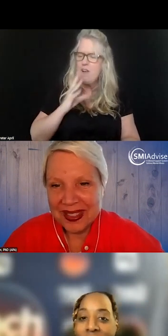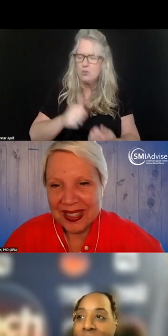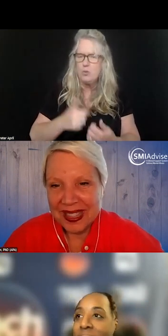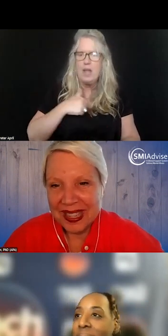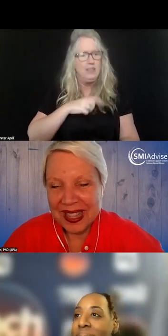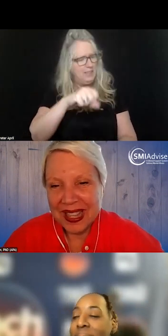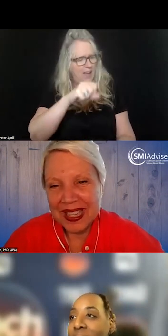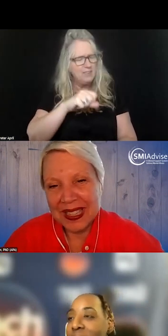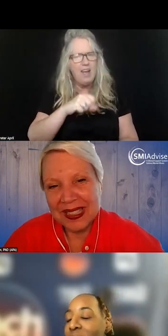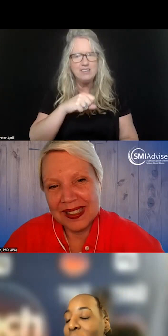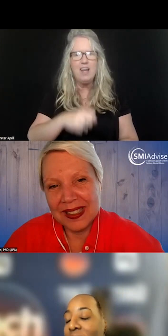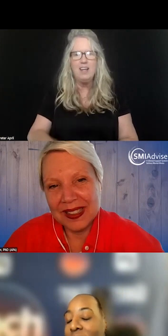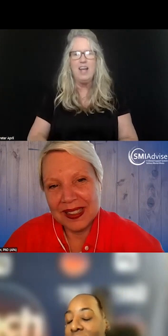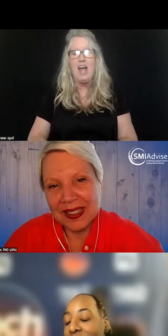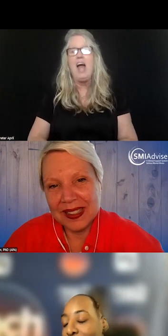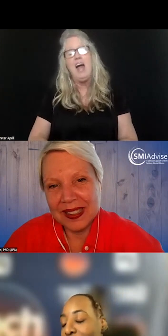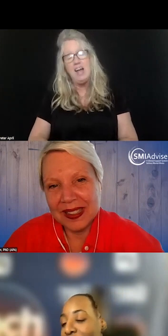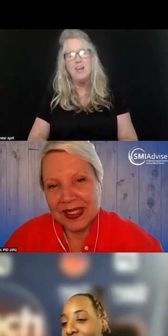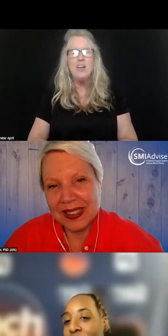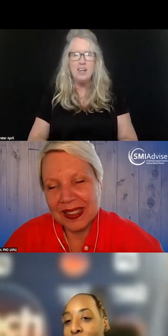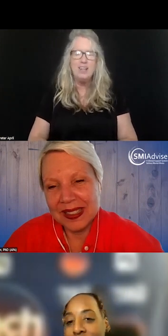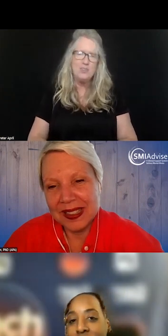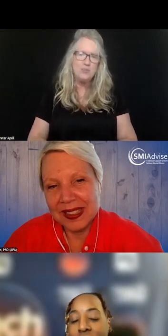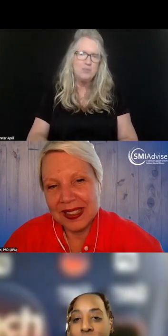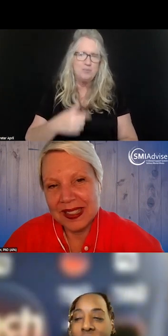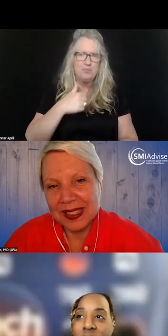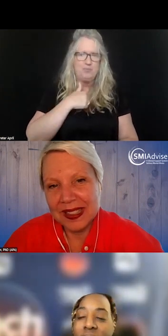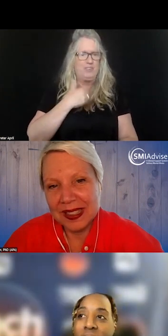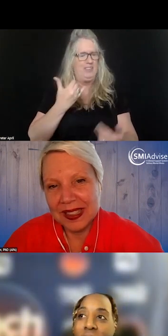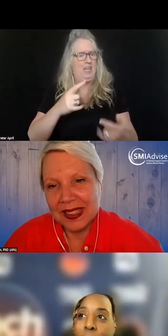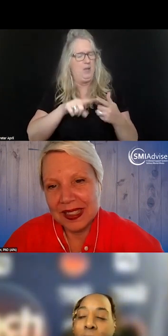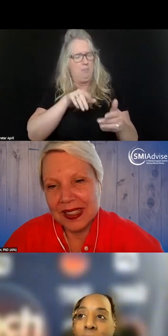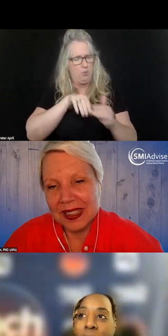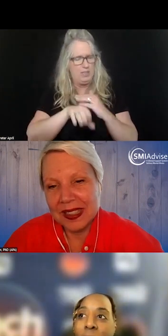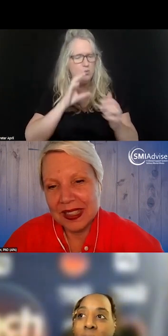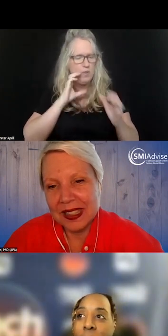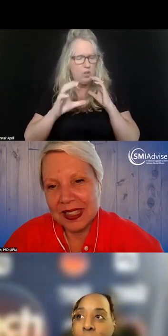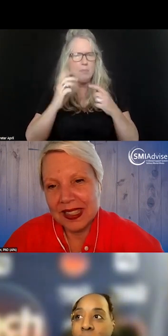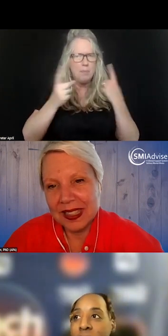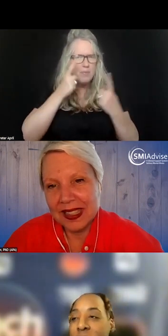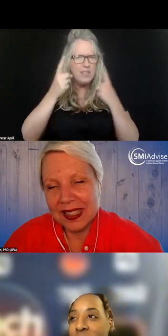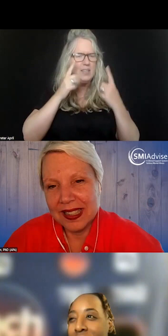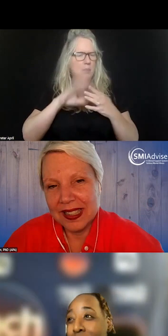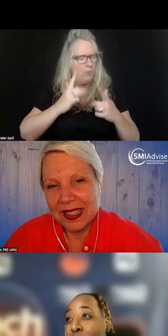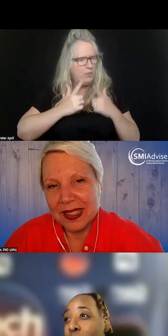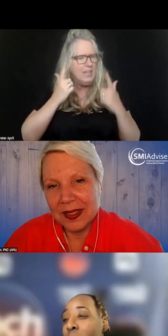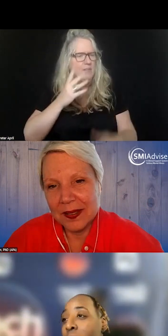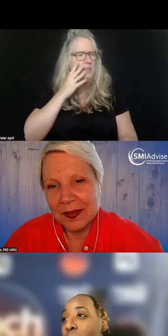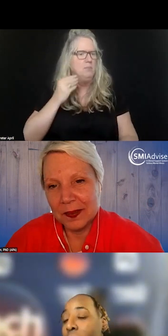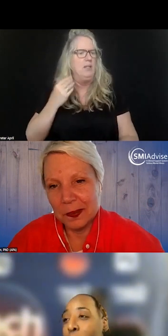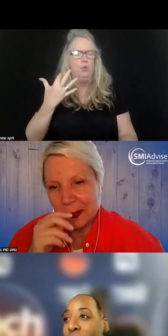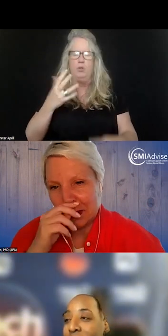no, I as I'm kind of coming into the conversation, thinking about how lived experience is just such an